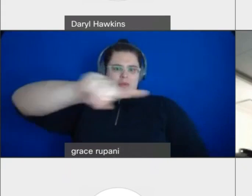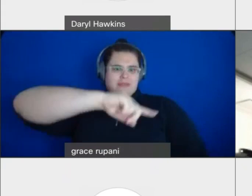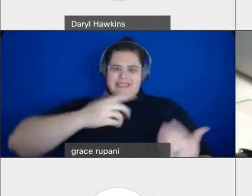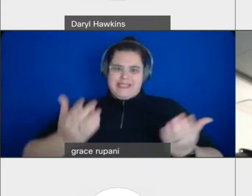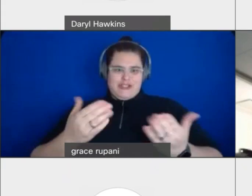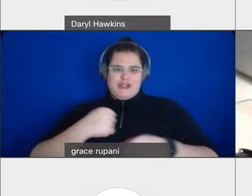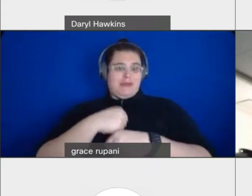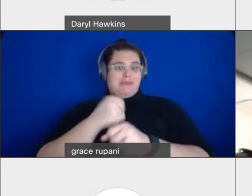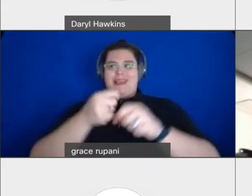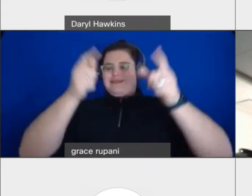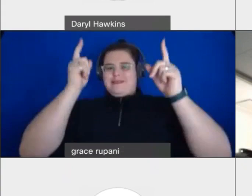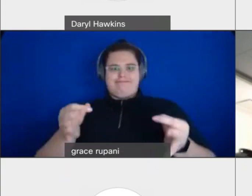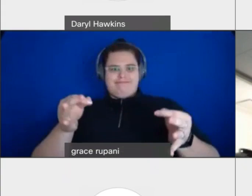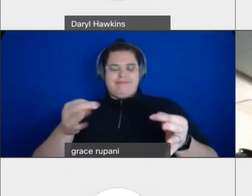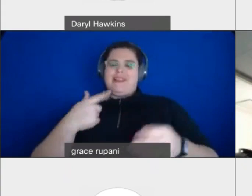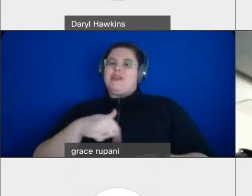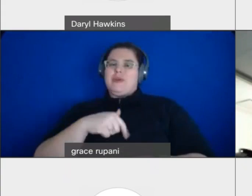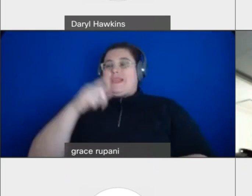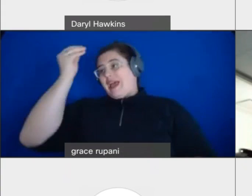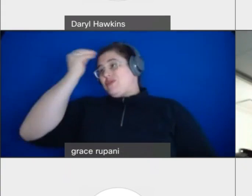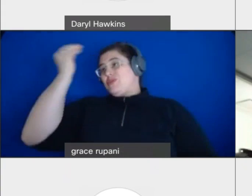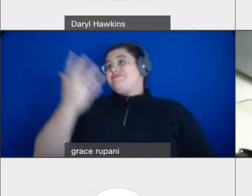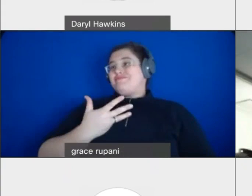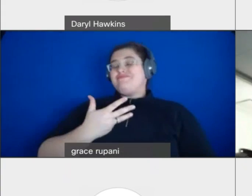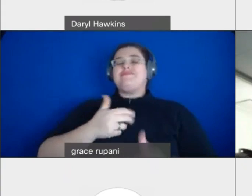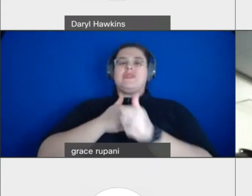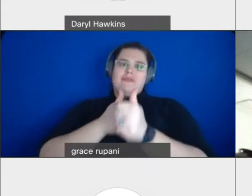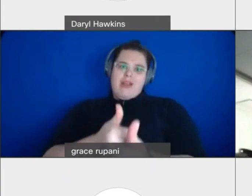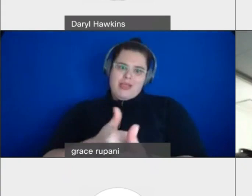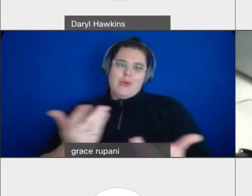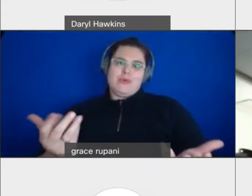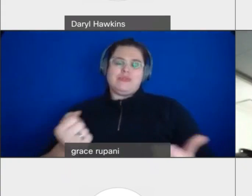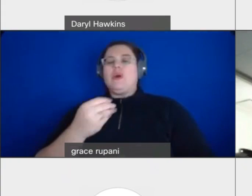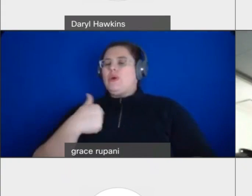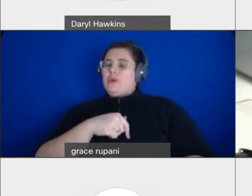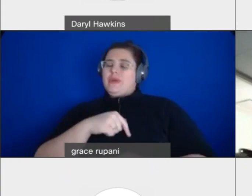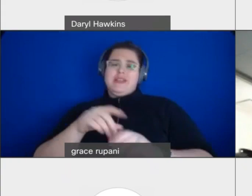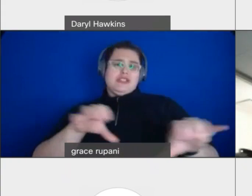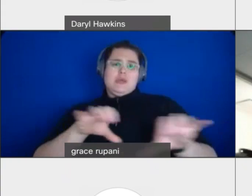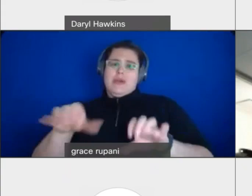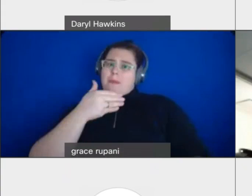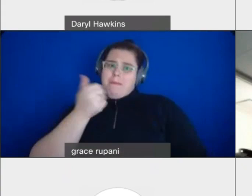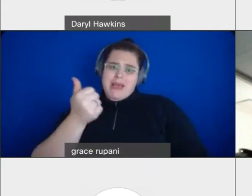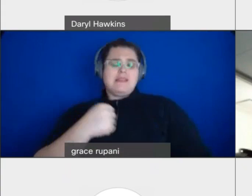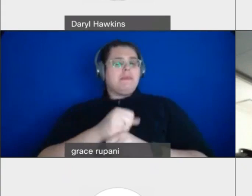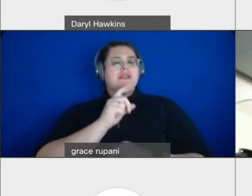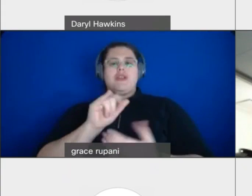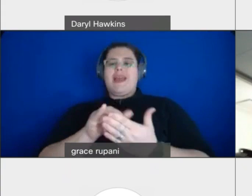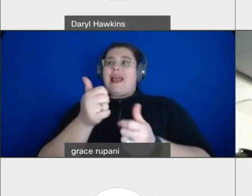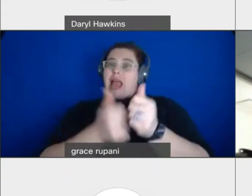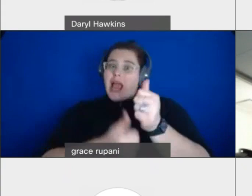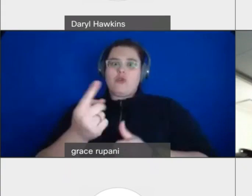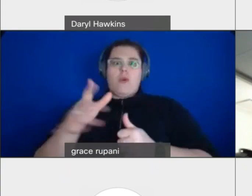I tell you, we're trying to do the best that we can with regard to ensuring all people have an opportunity to get